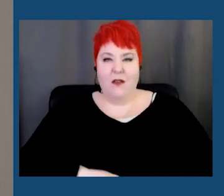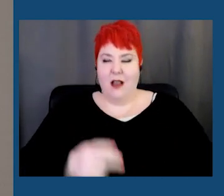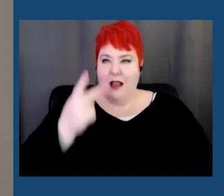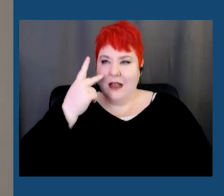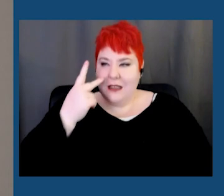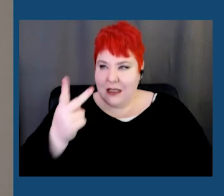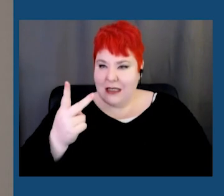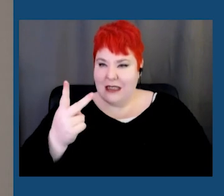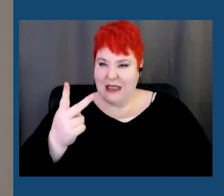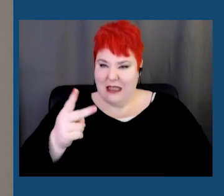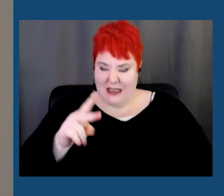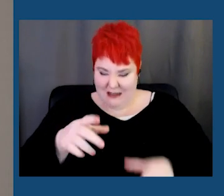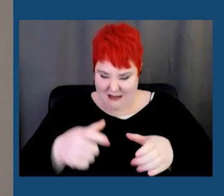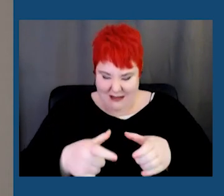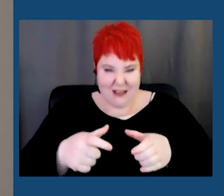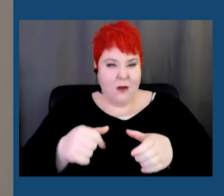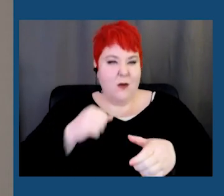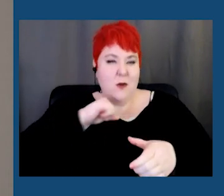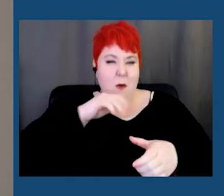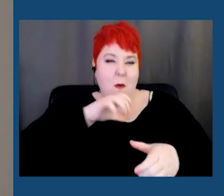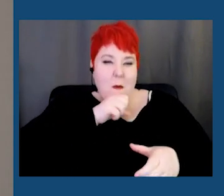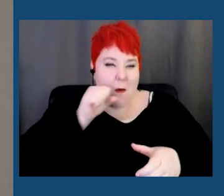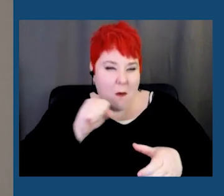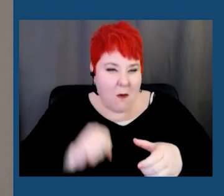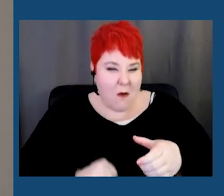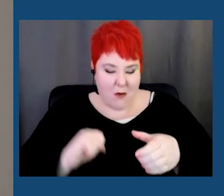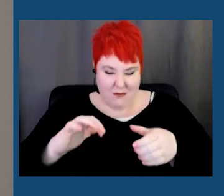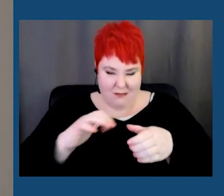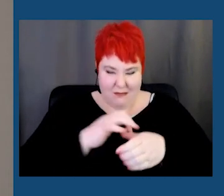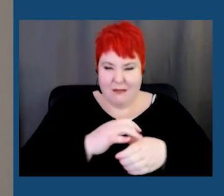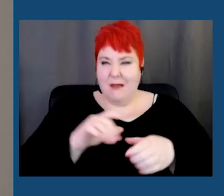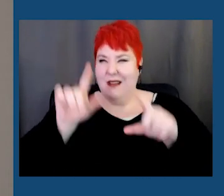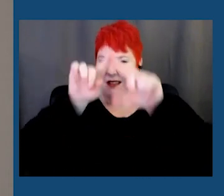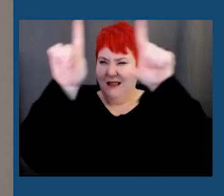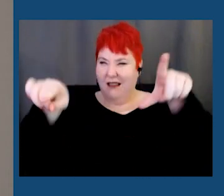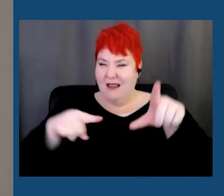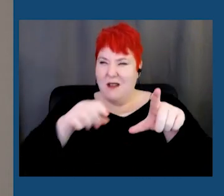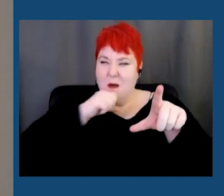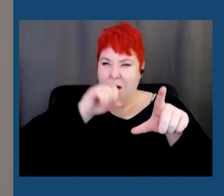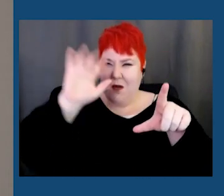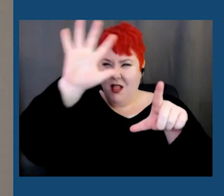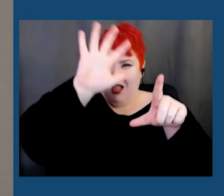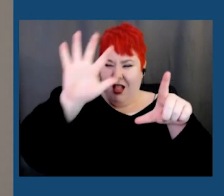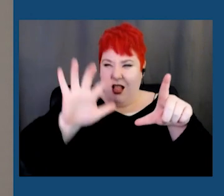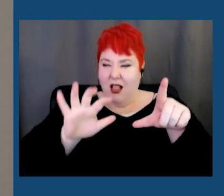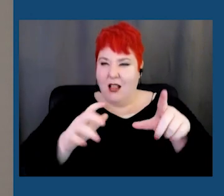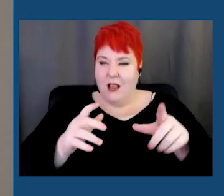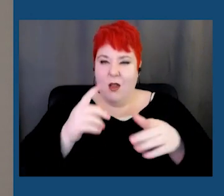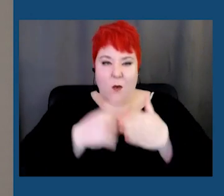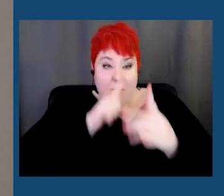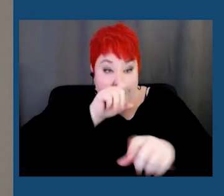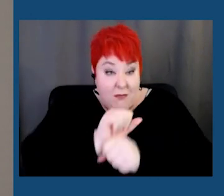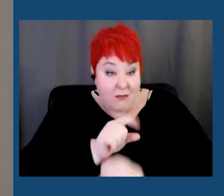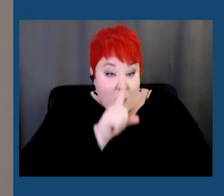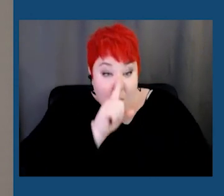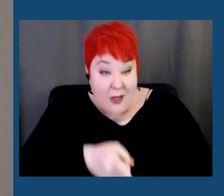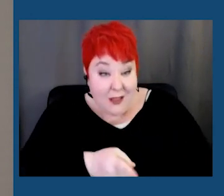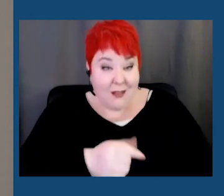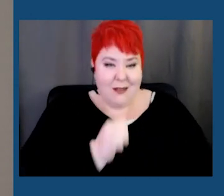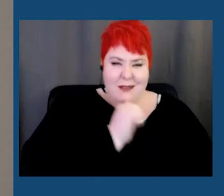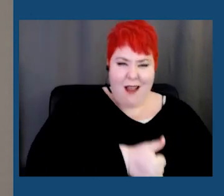mold. I couldn't tell what was real. I had completely dissociated. I stood